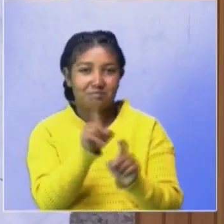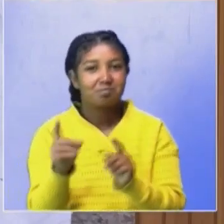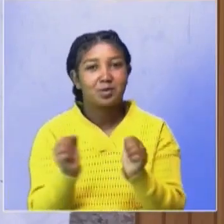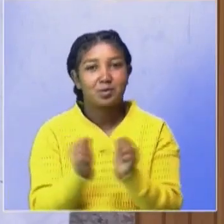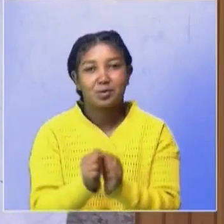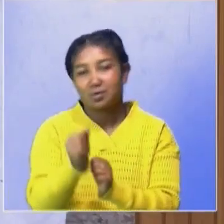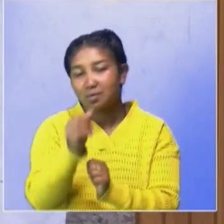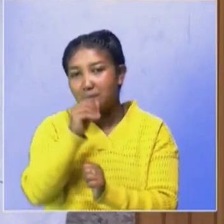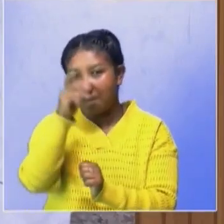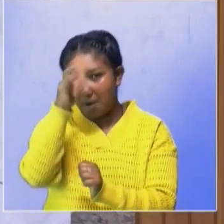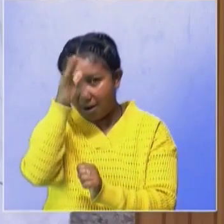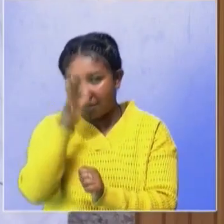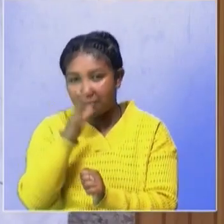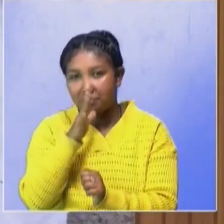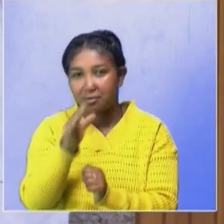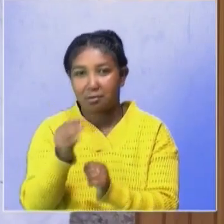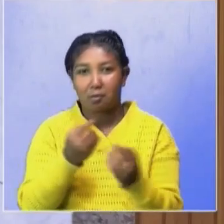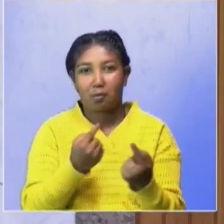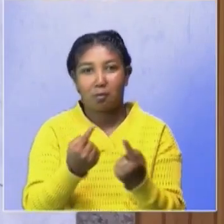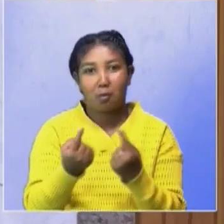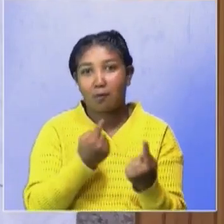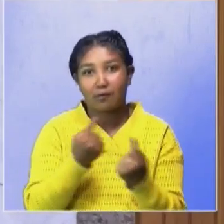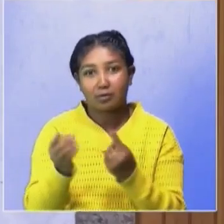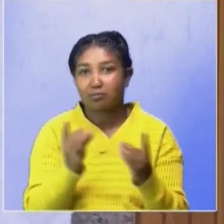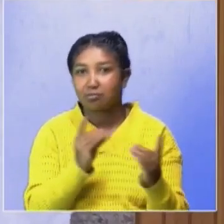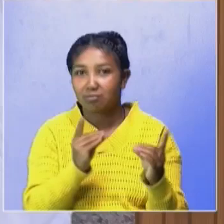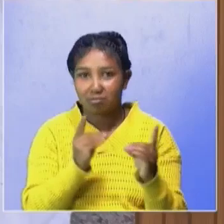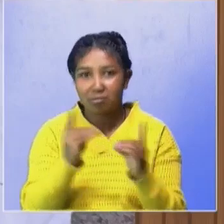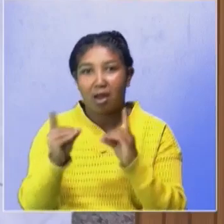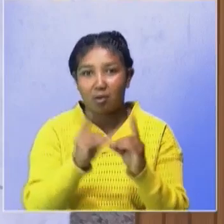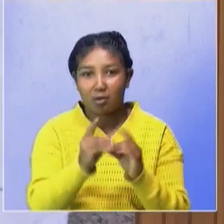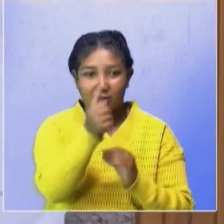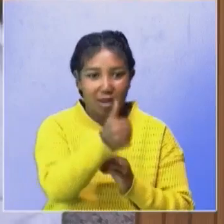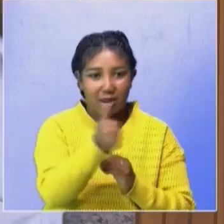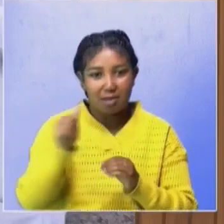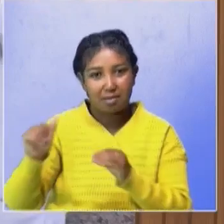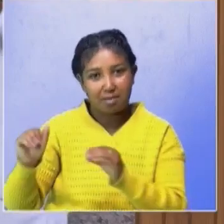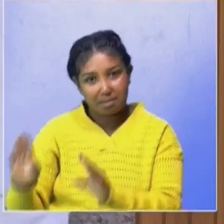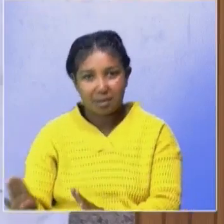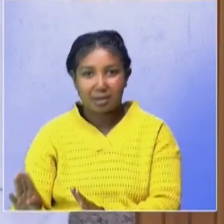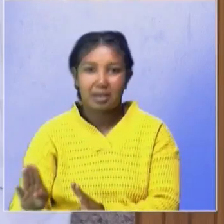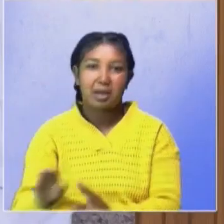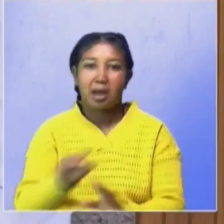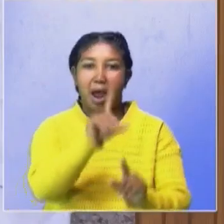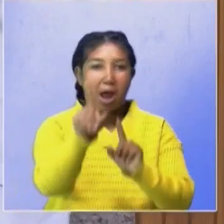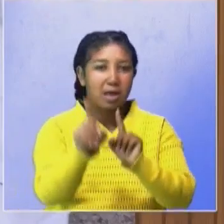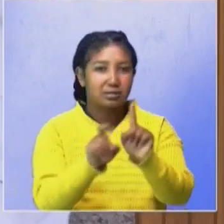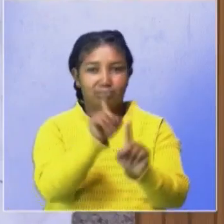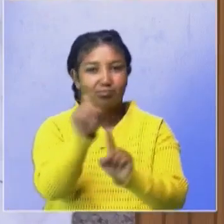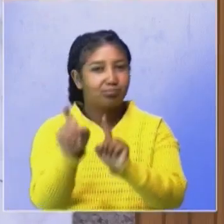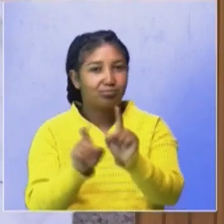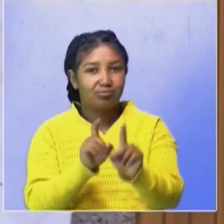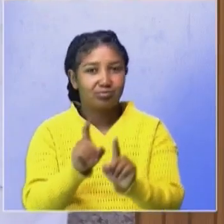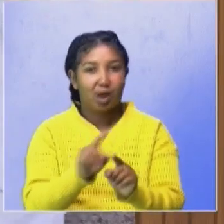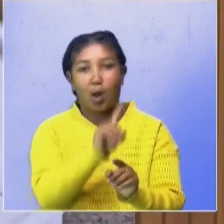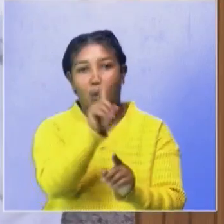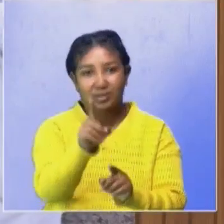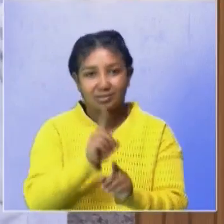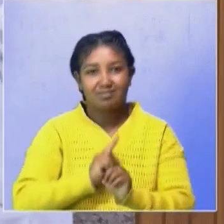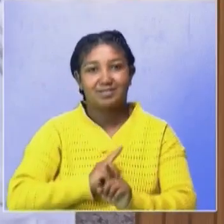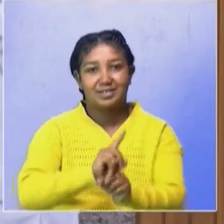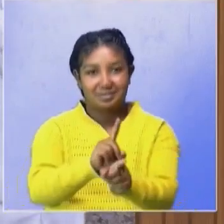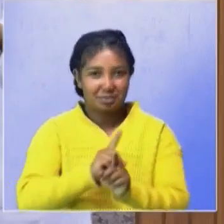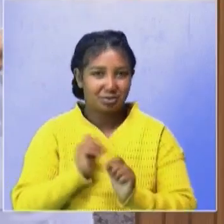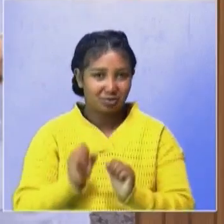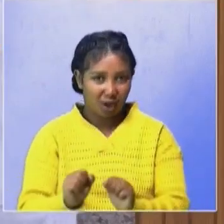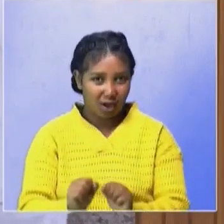your parents, like conversation are said as a dialogue. Student A, student B, like asking each other as a questions. Like you can